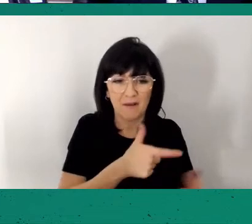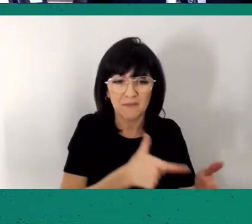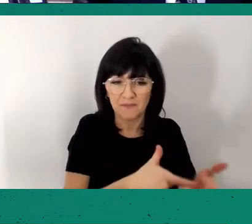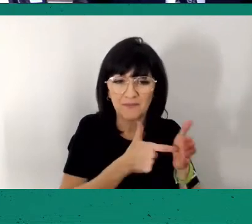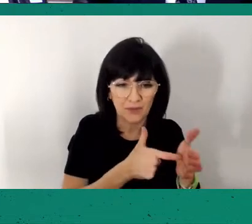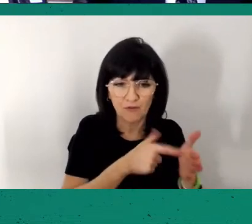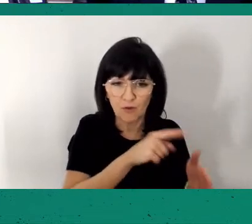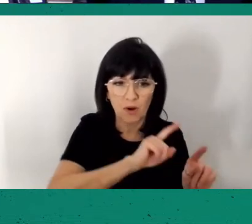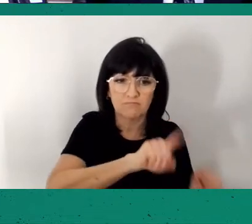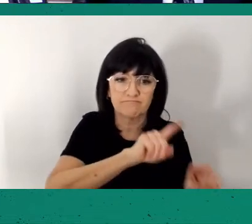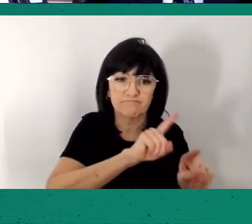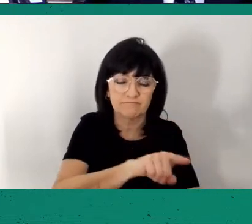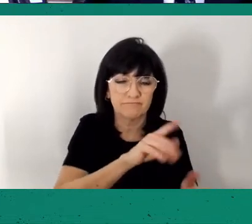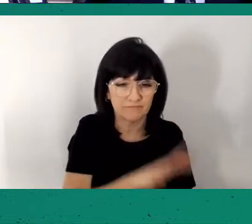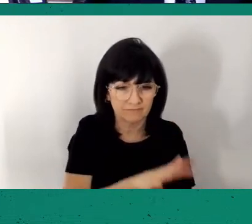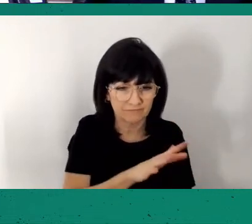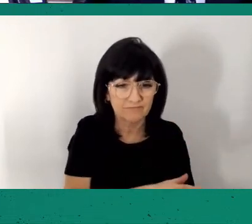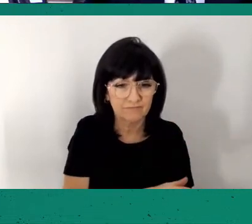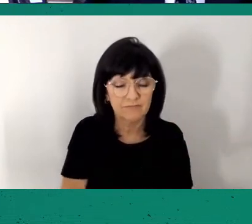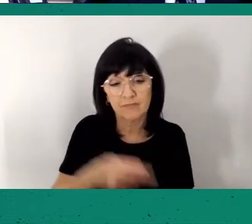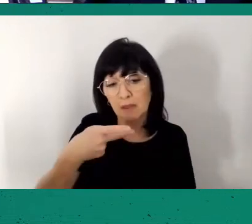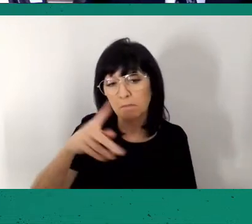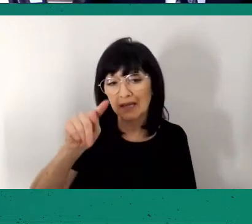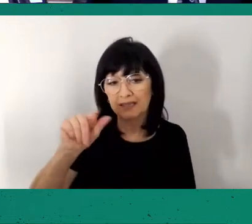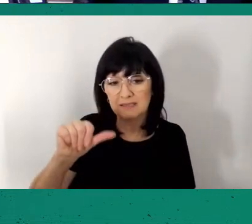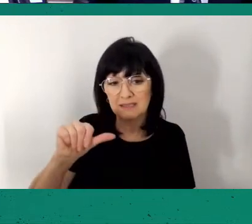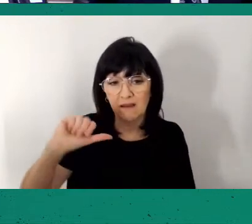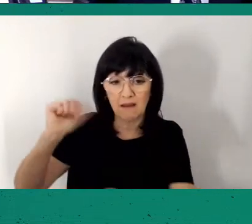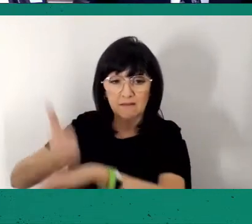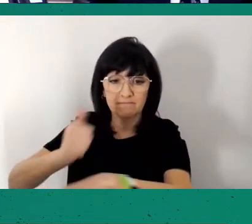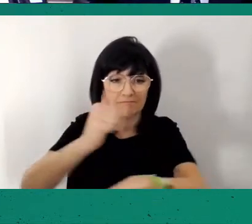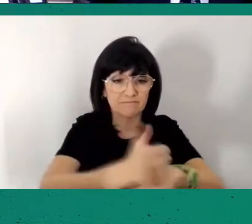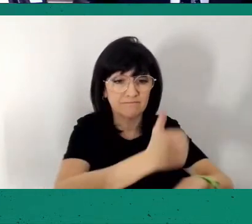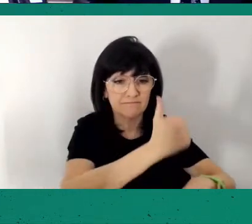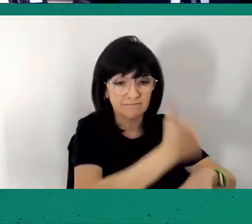PTAs were organized throughout the state to raise funds